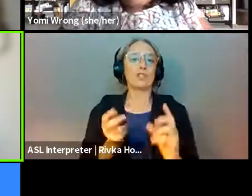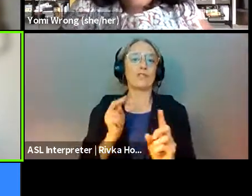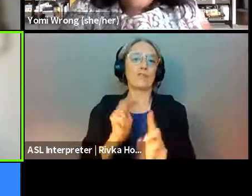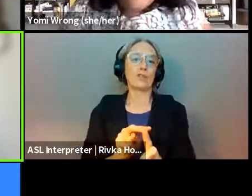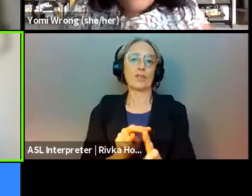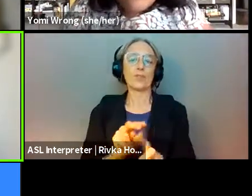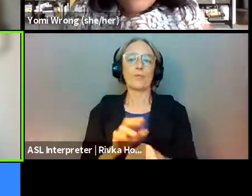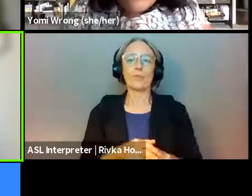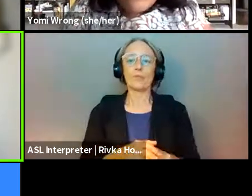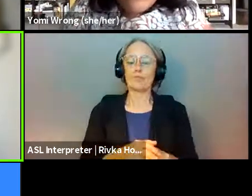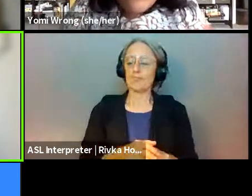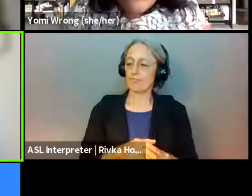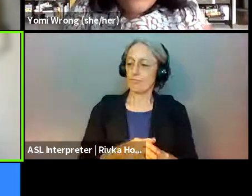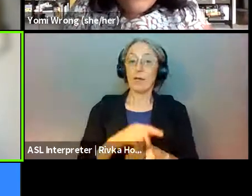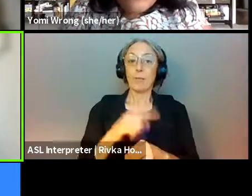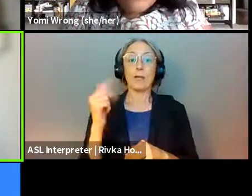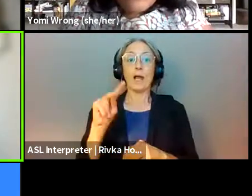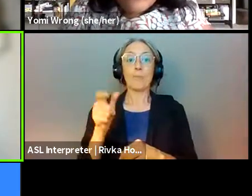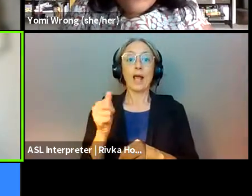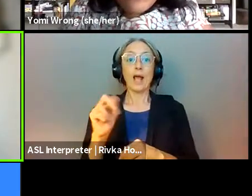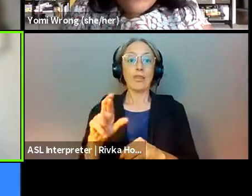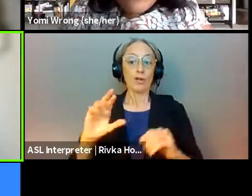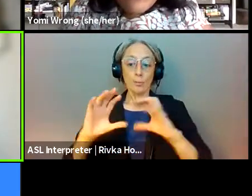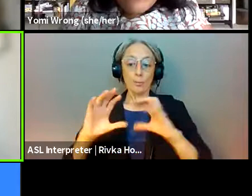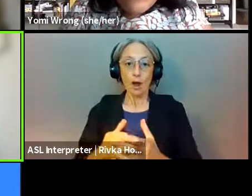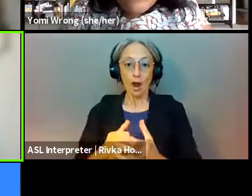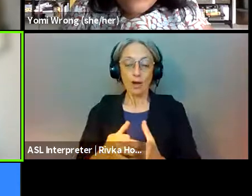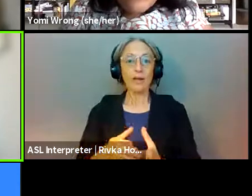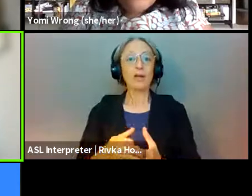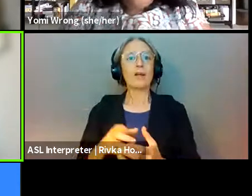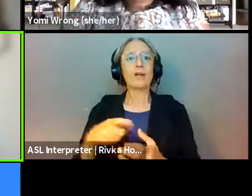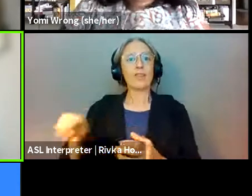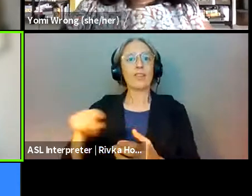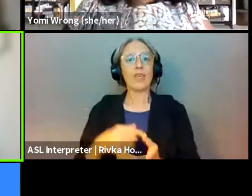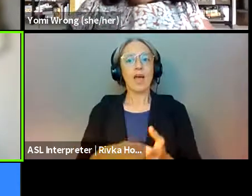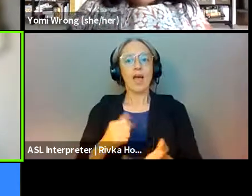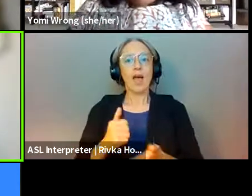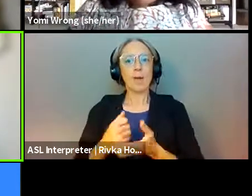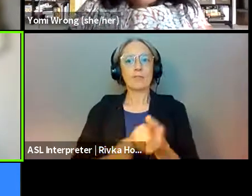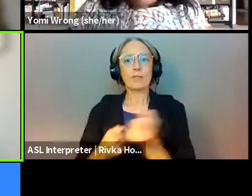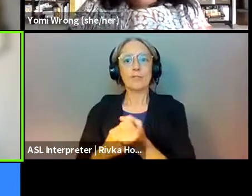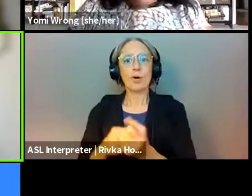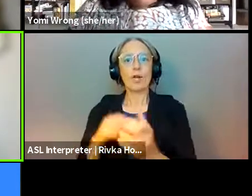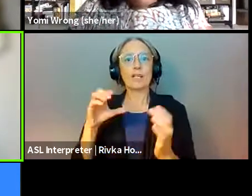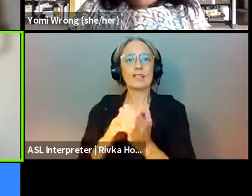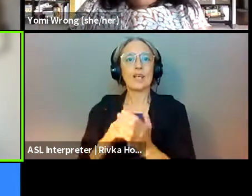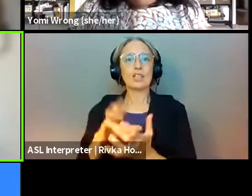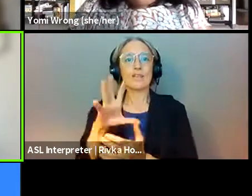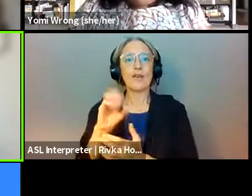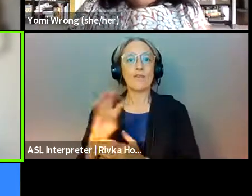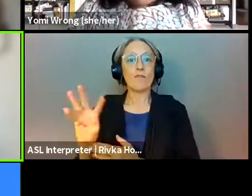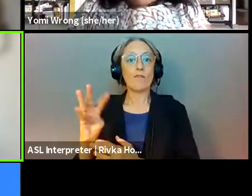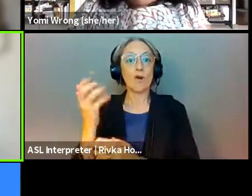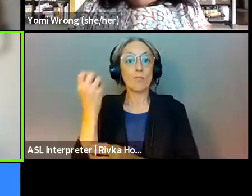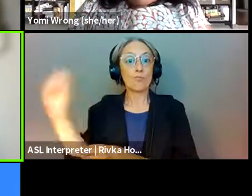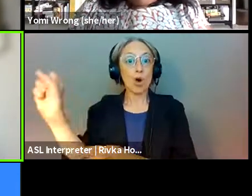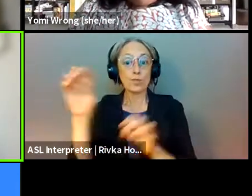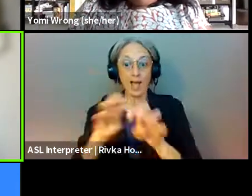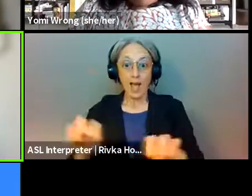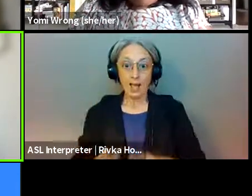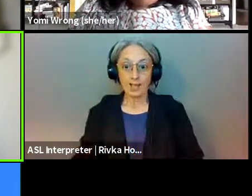when the Black Panther Party helped support Section 504 protests, and it matters now when